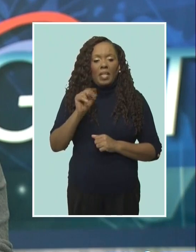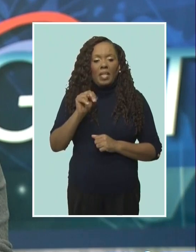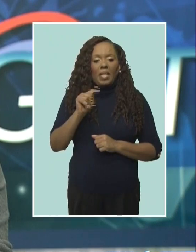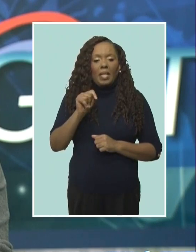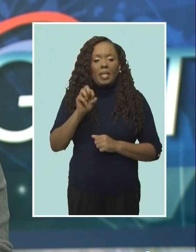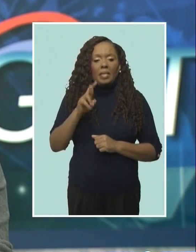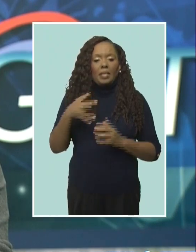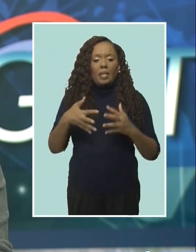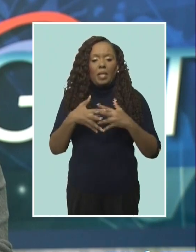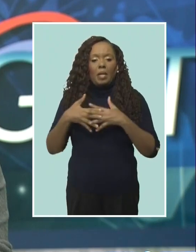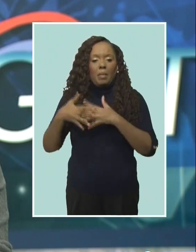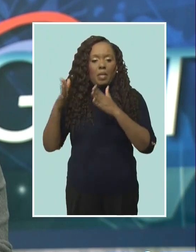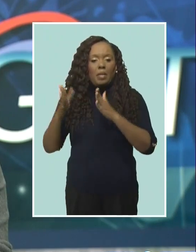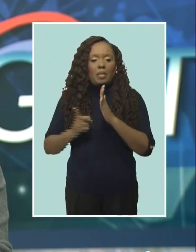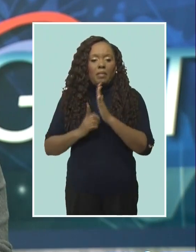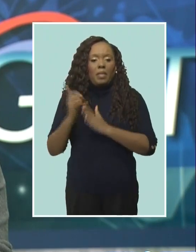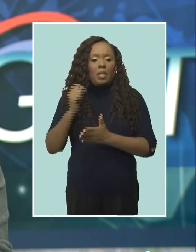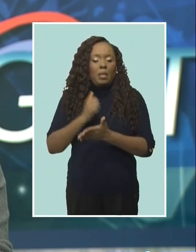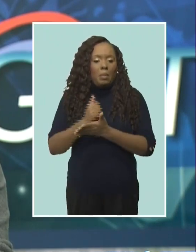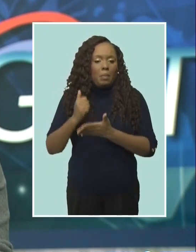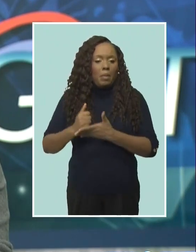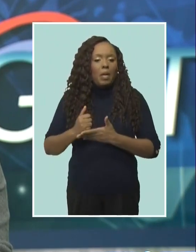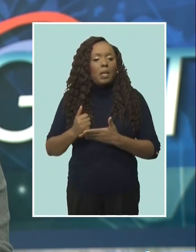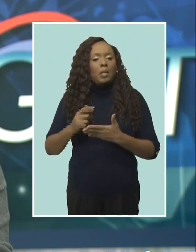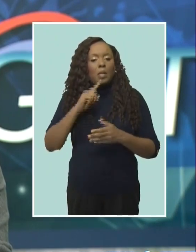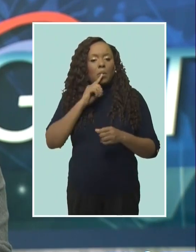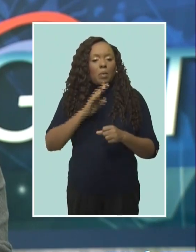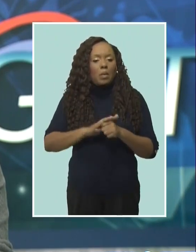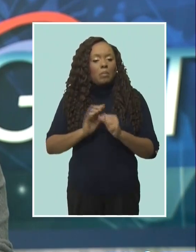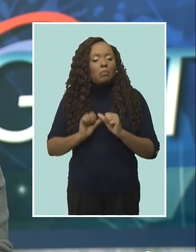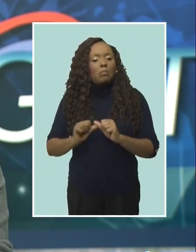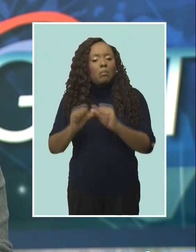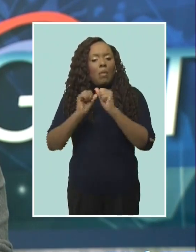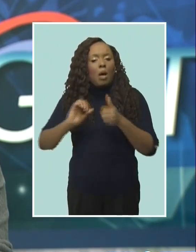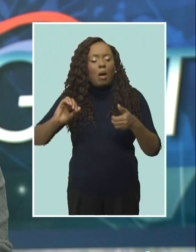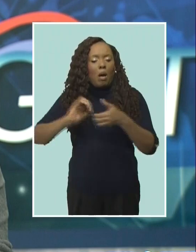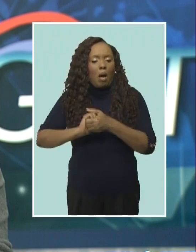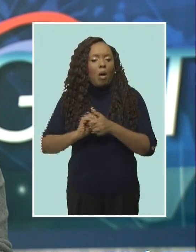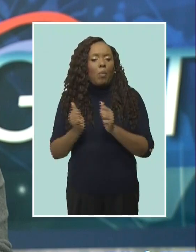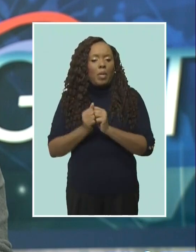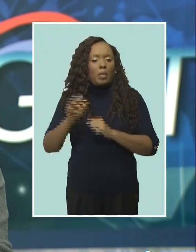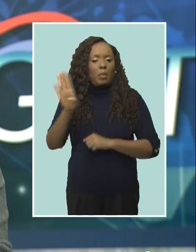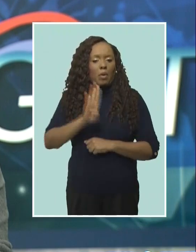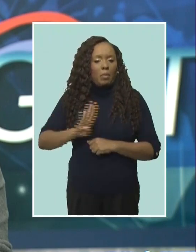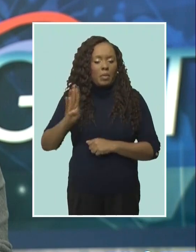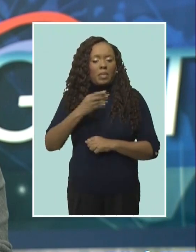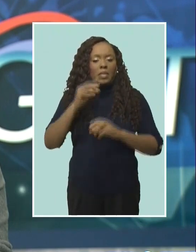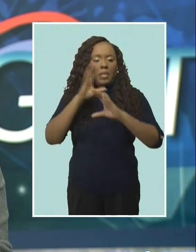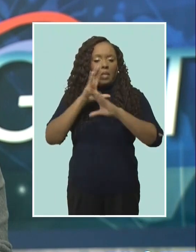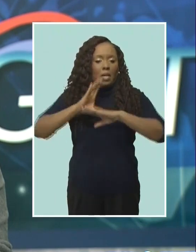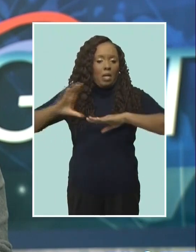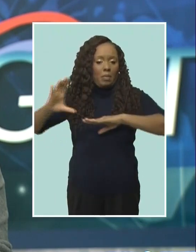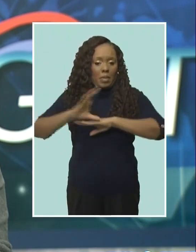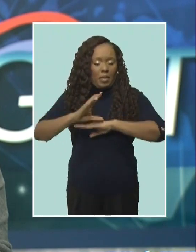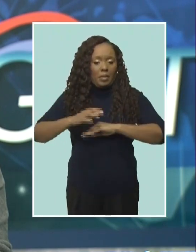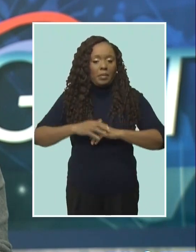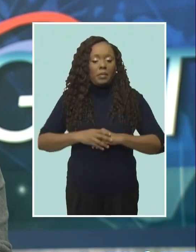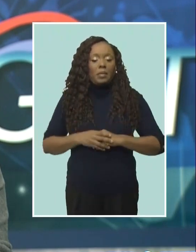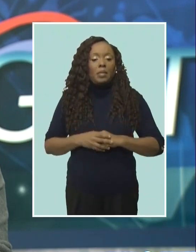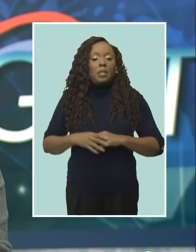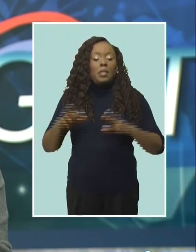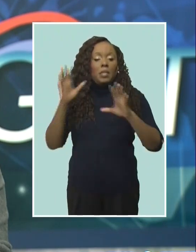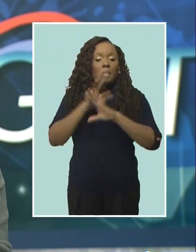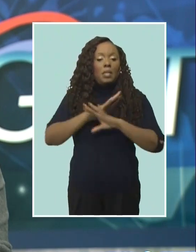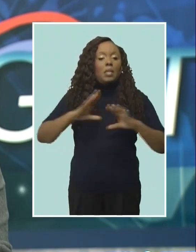continue being a steadfast partner to Barbados and the Caribbean. The commitment was given by President Ilan Golfajan during